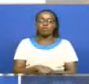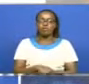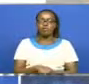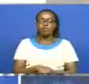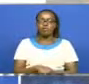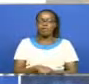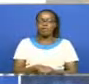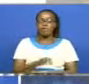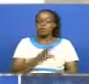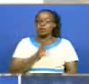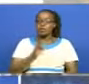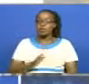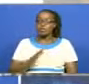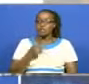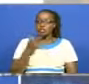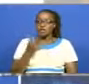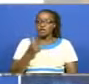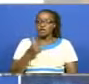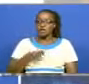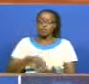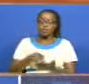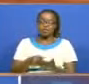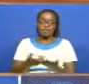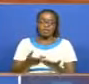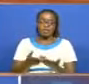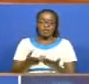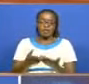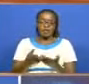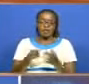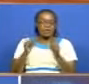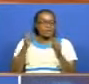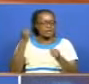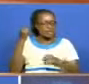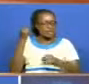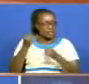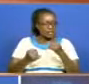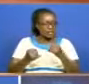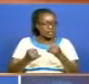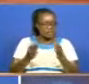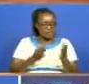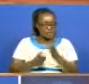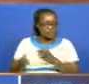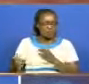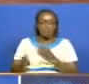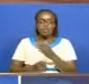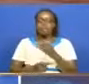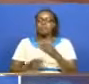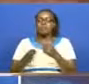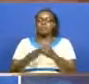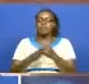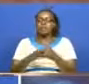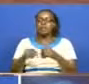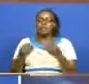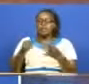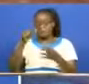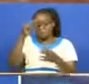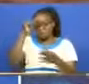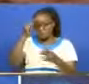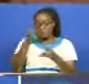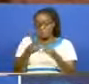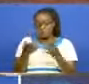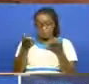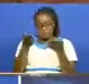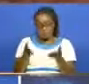County Commissioner amesema mradi huo ulifaa kukamilika kufikia September na kukabidhiwa serikali, lakini